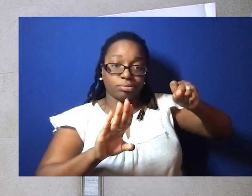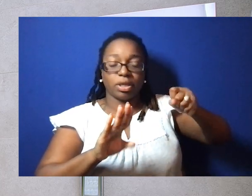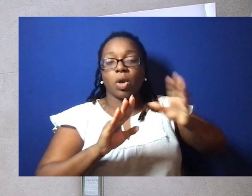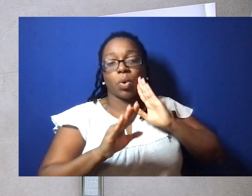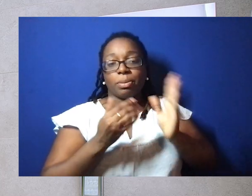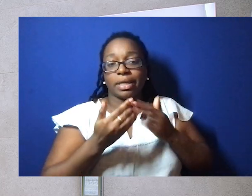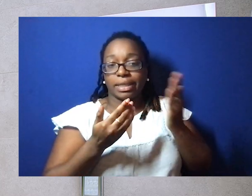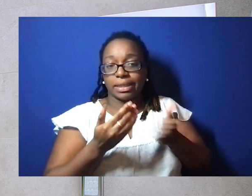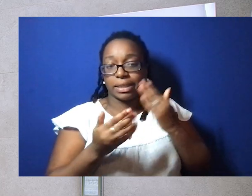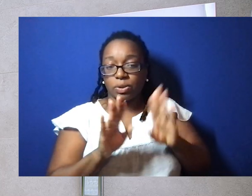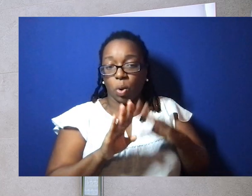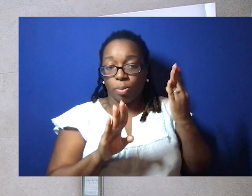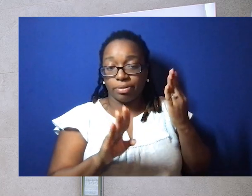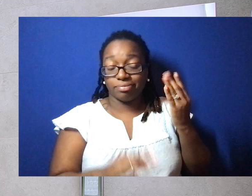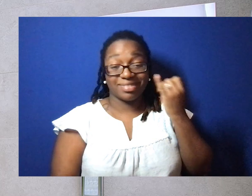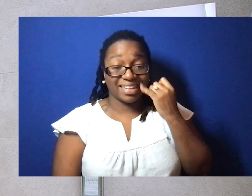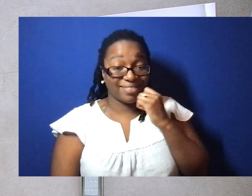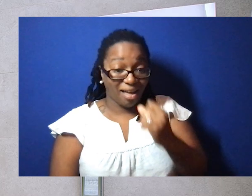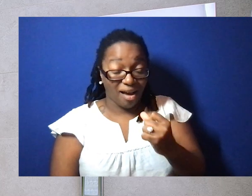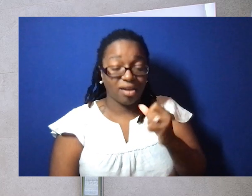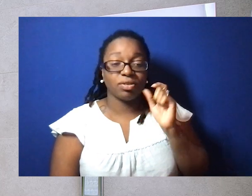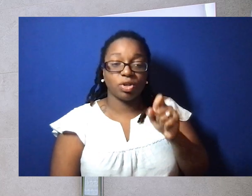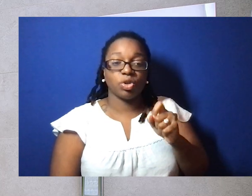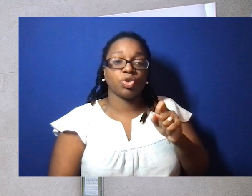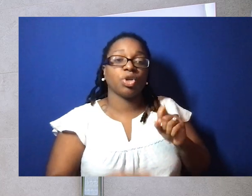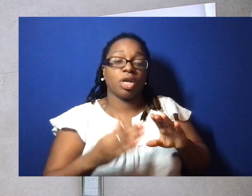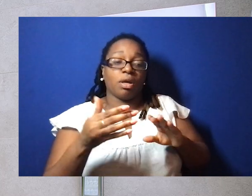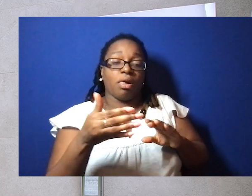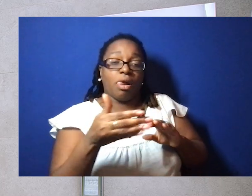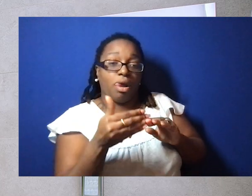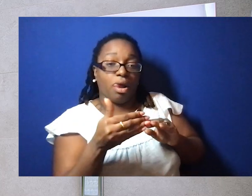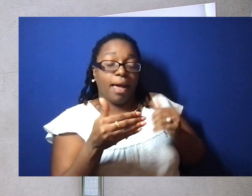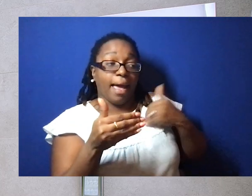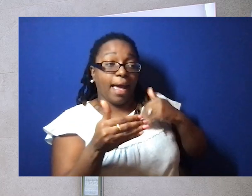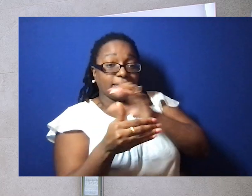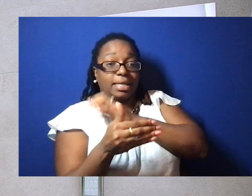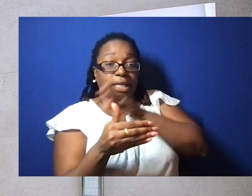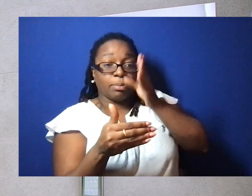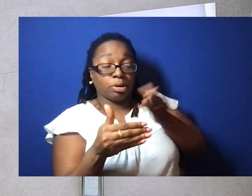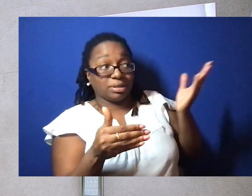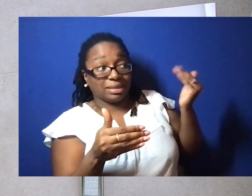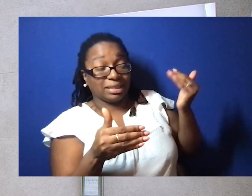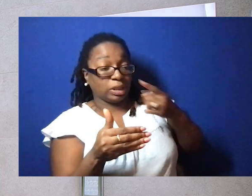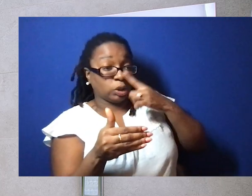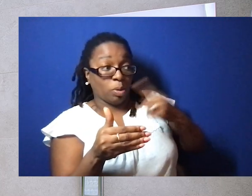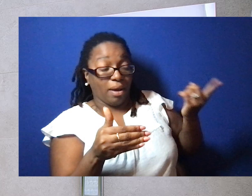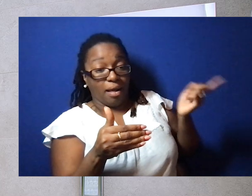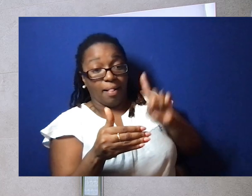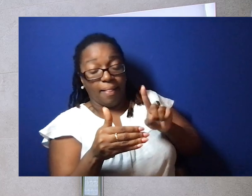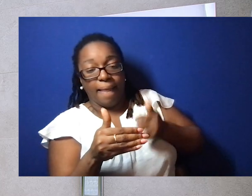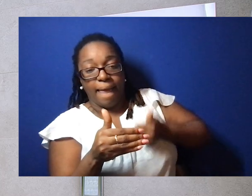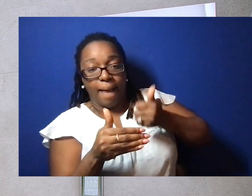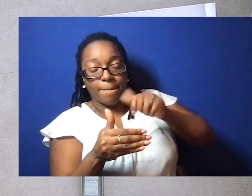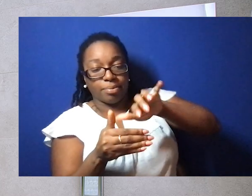open? If not, prop the door open or designate clinic personnel to post near the restrooms and provide